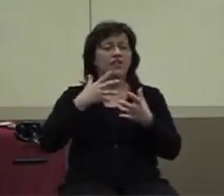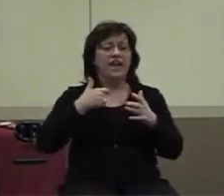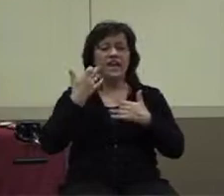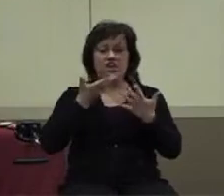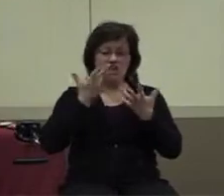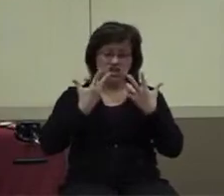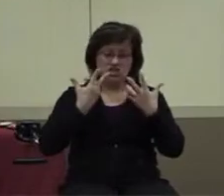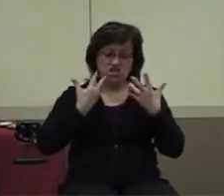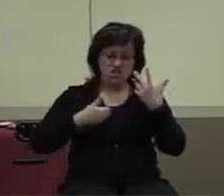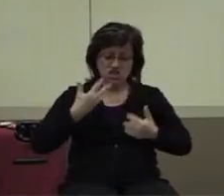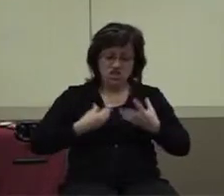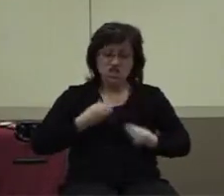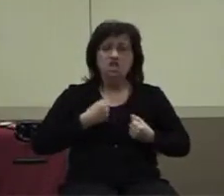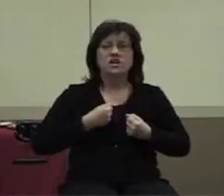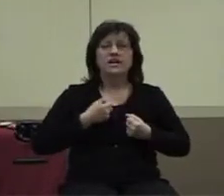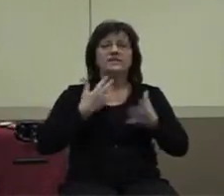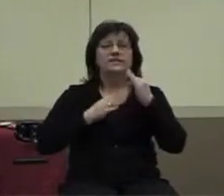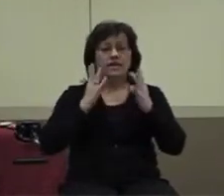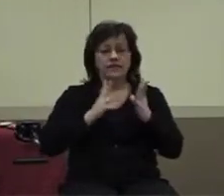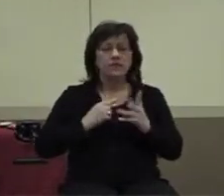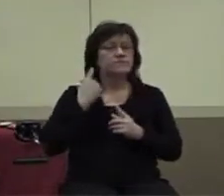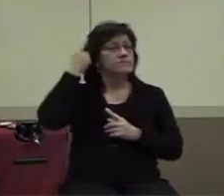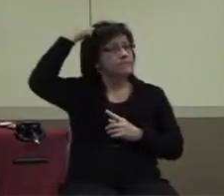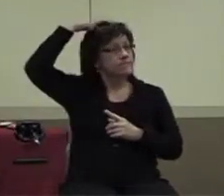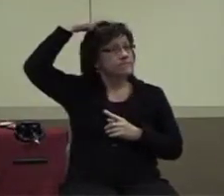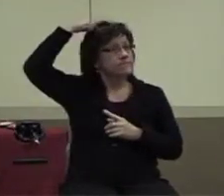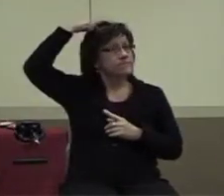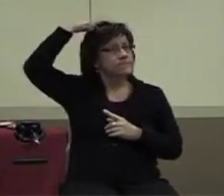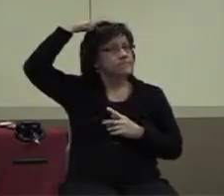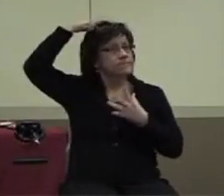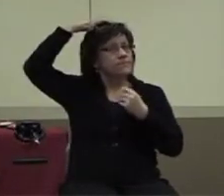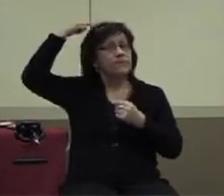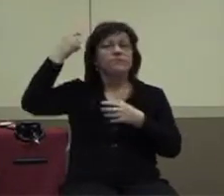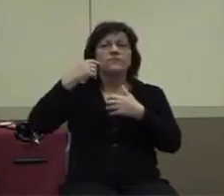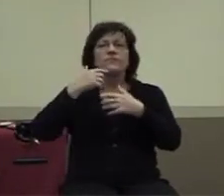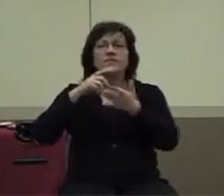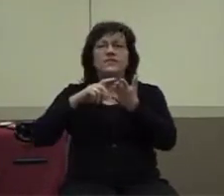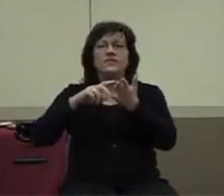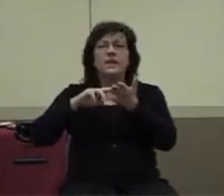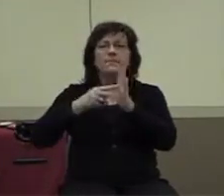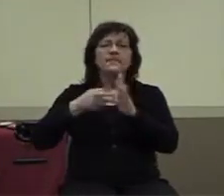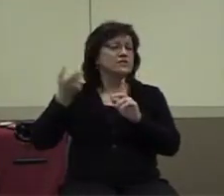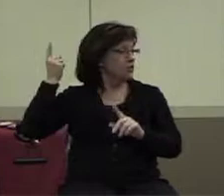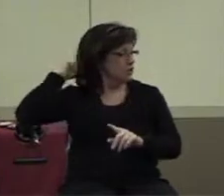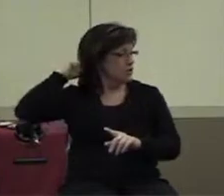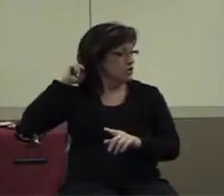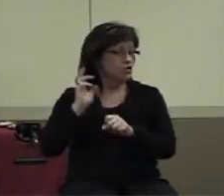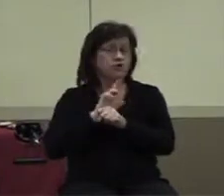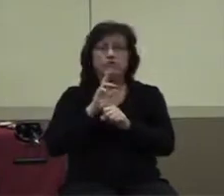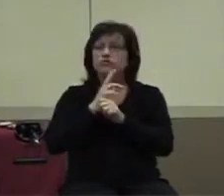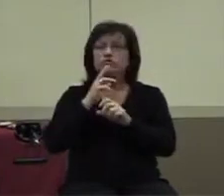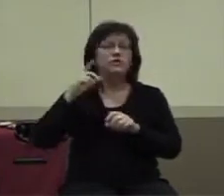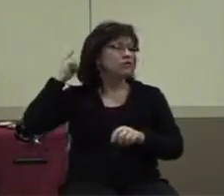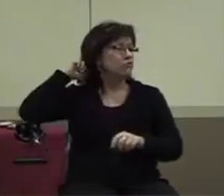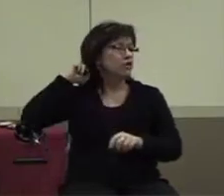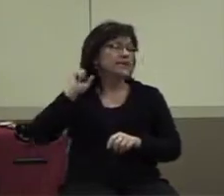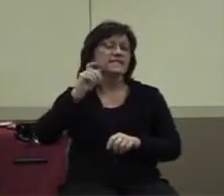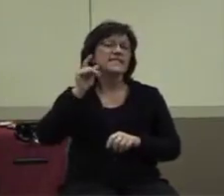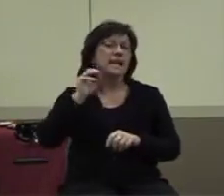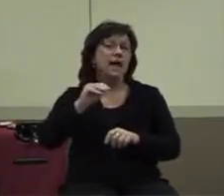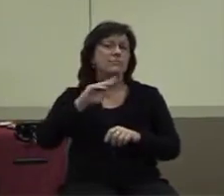of some of it going up to frontal cortex, which means the kid is in brainstem. So they're just reacting. So we need to teach